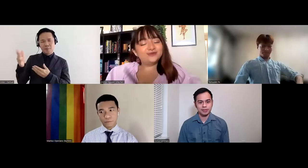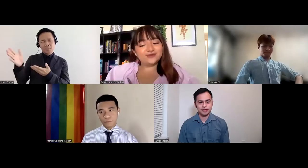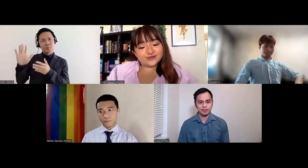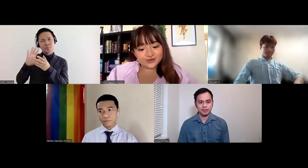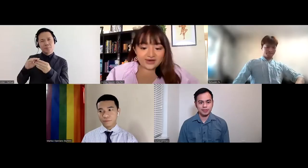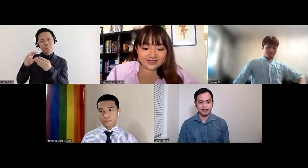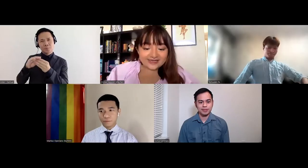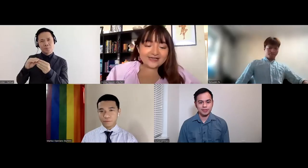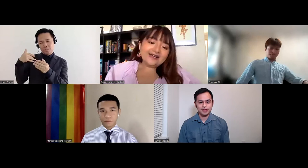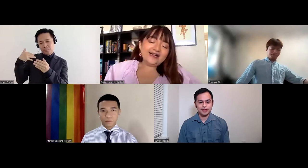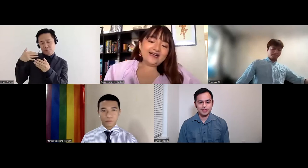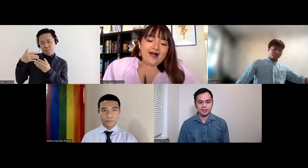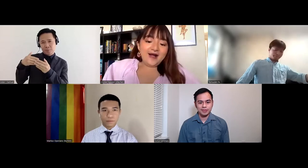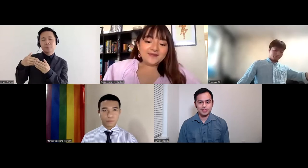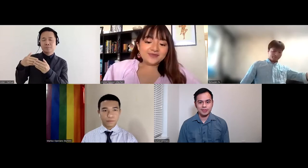that through the screen.